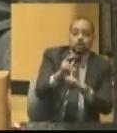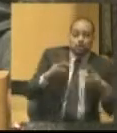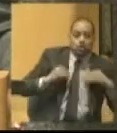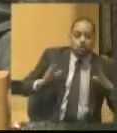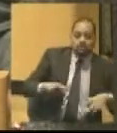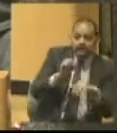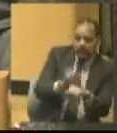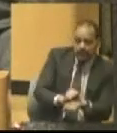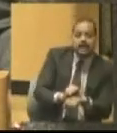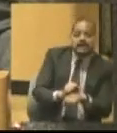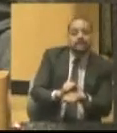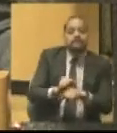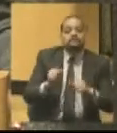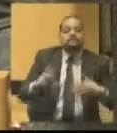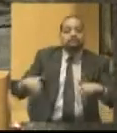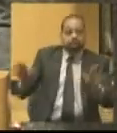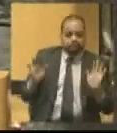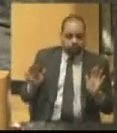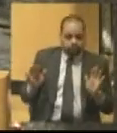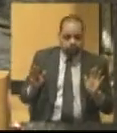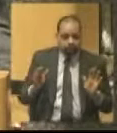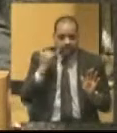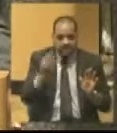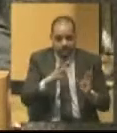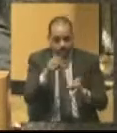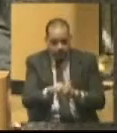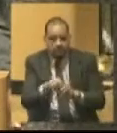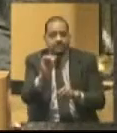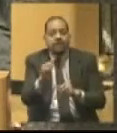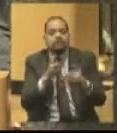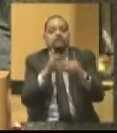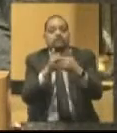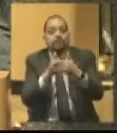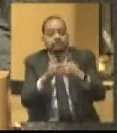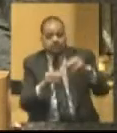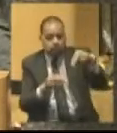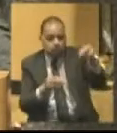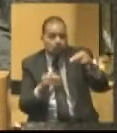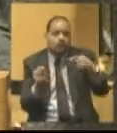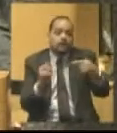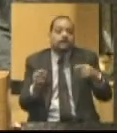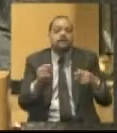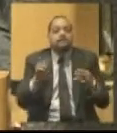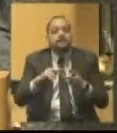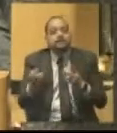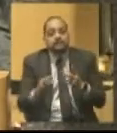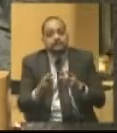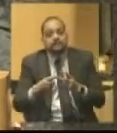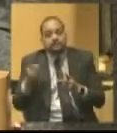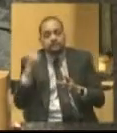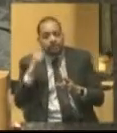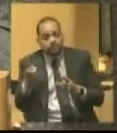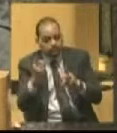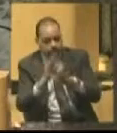in the rebellion. Then the president would emancipate the forfeited slaves by virtue of his authority as commander-in-chief,